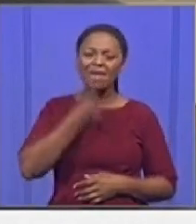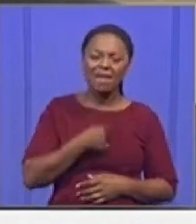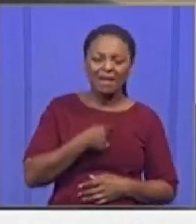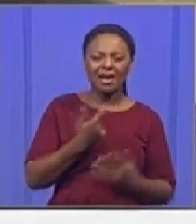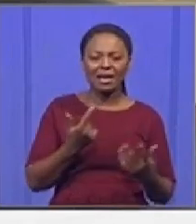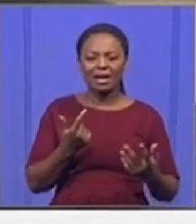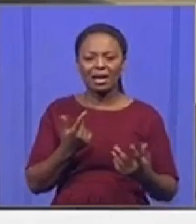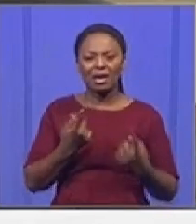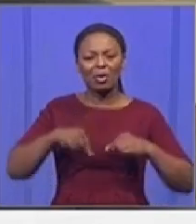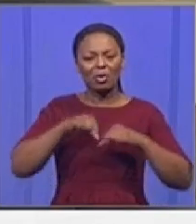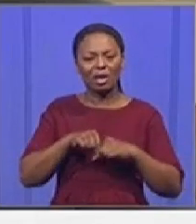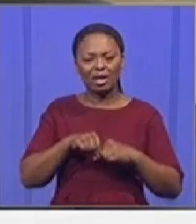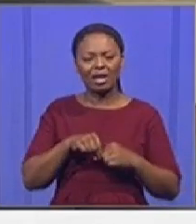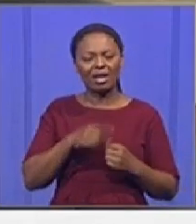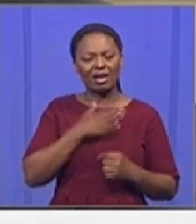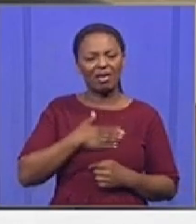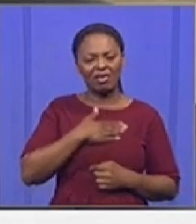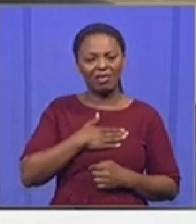deviants.